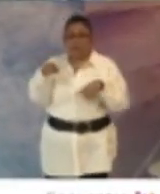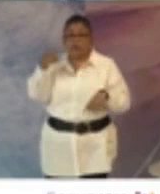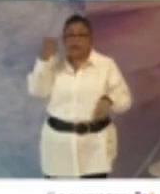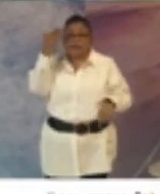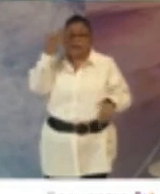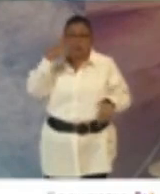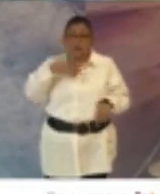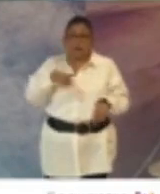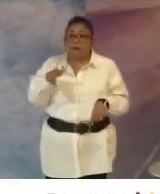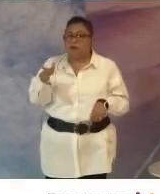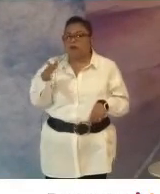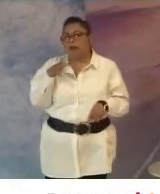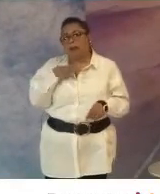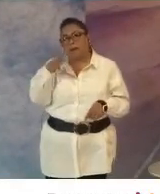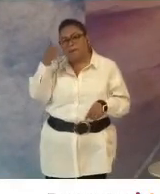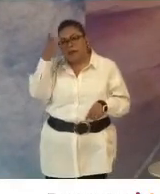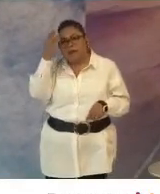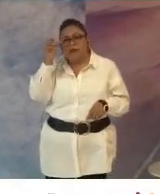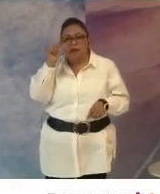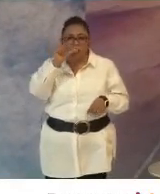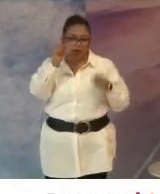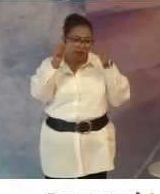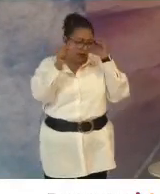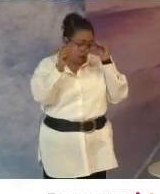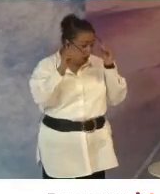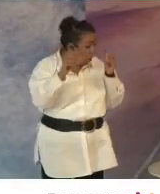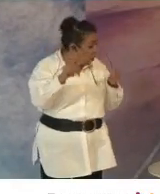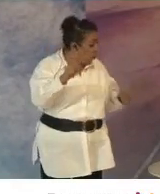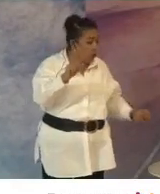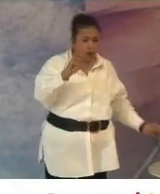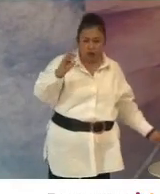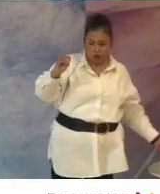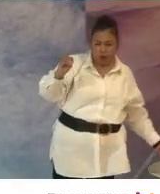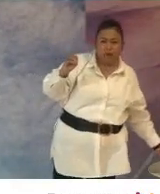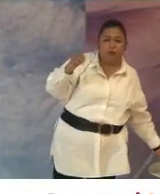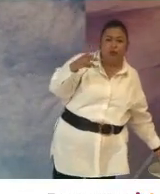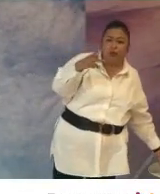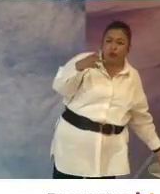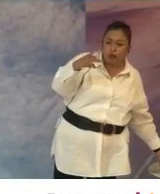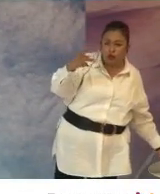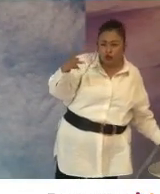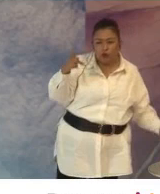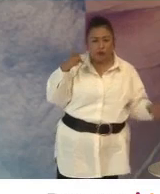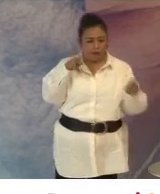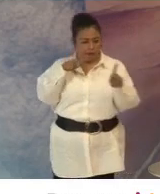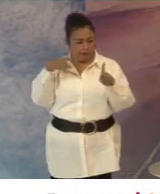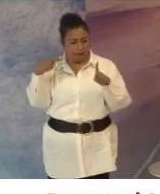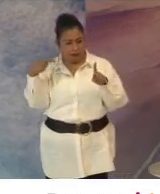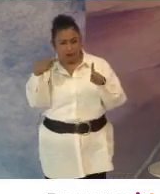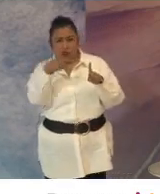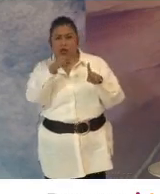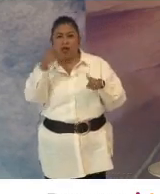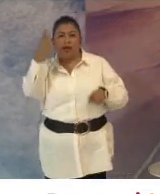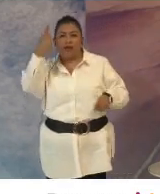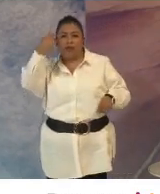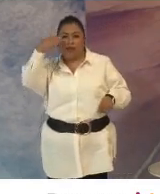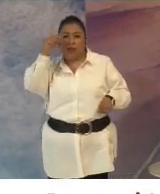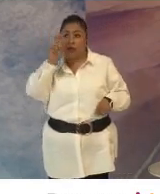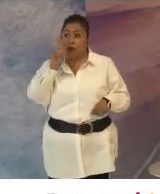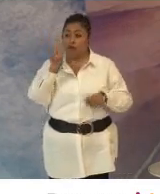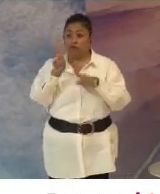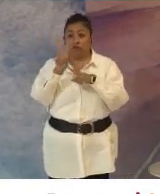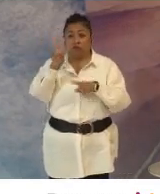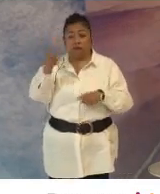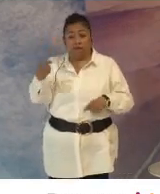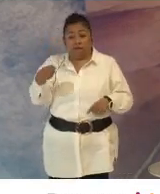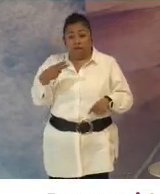learning from Otto Scharmer and his conscious approach to changing systems, Theory U, is a true privilege. La U es un And